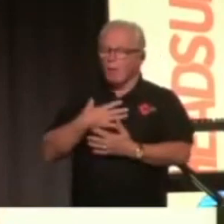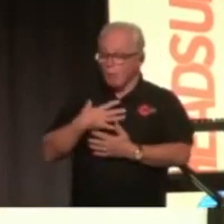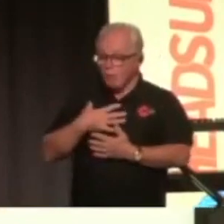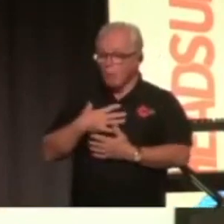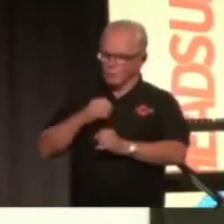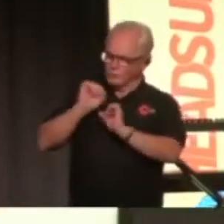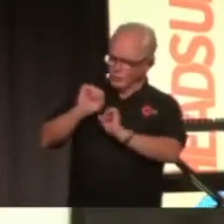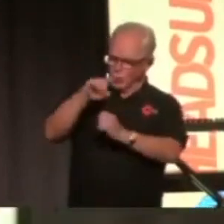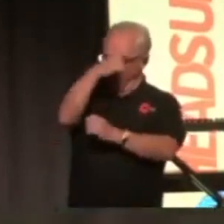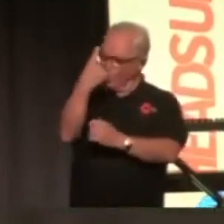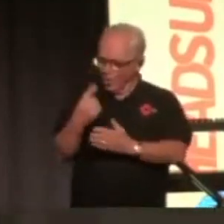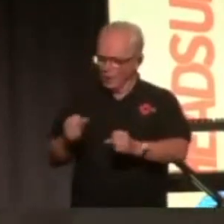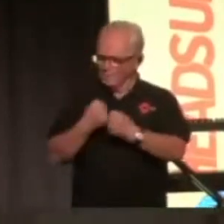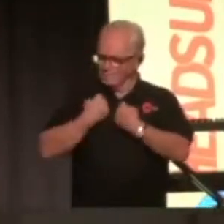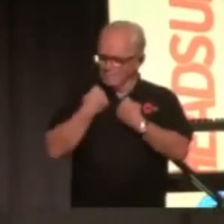That's your willpower.